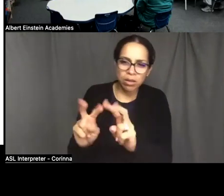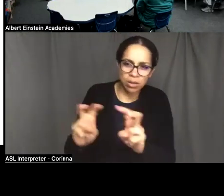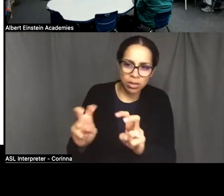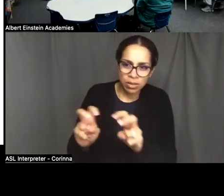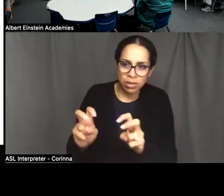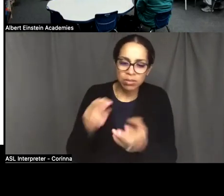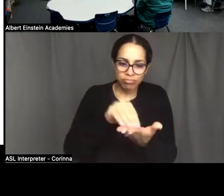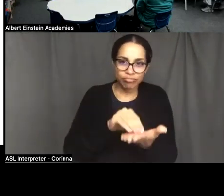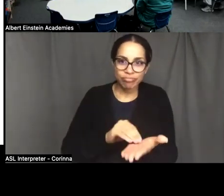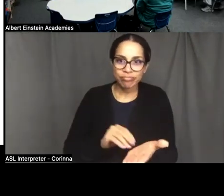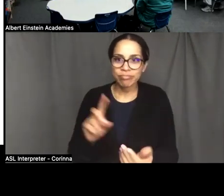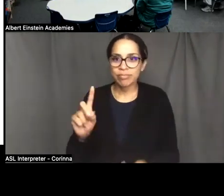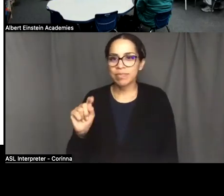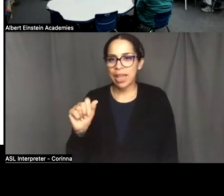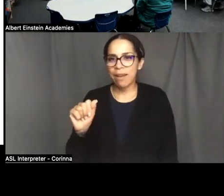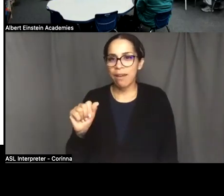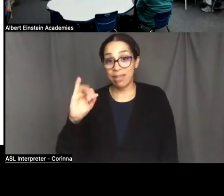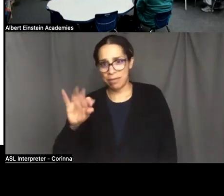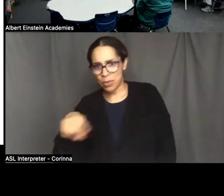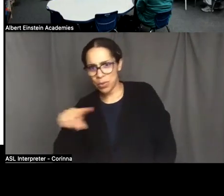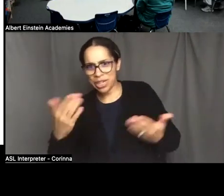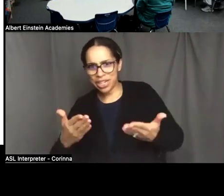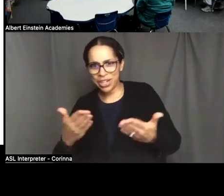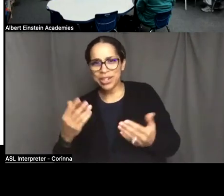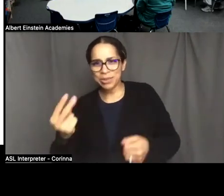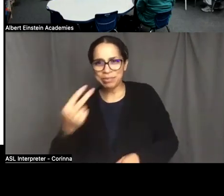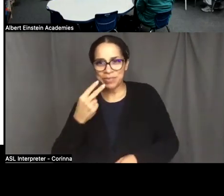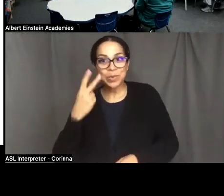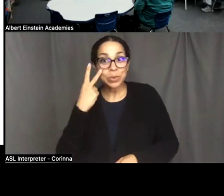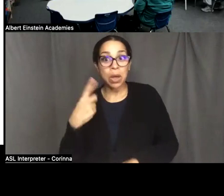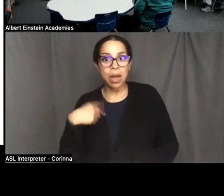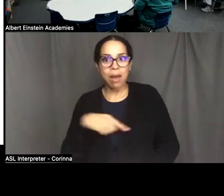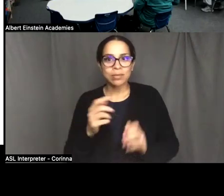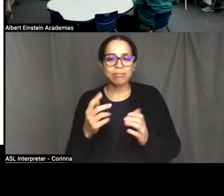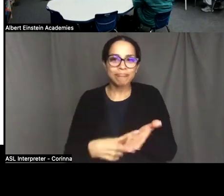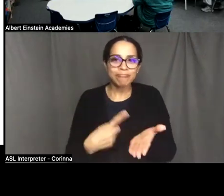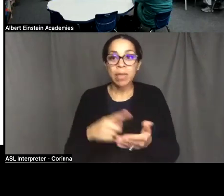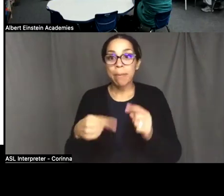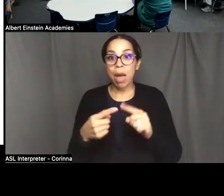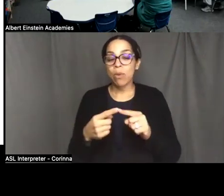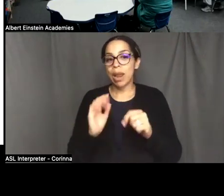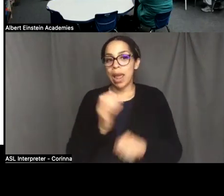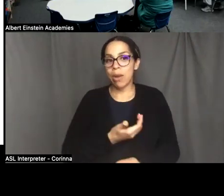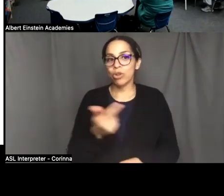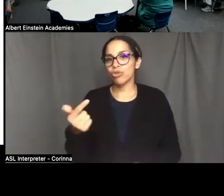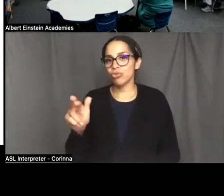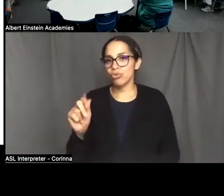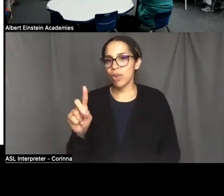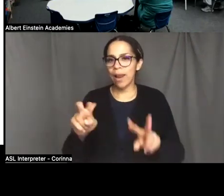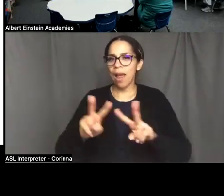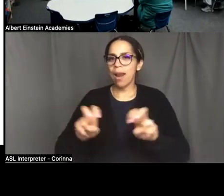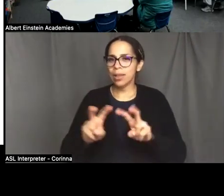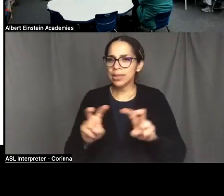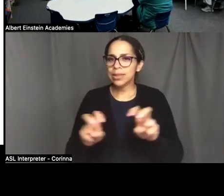you heard us talking about our data analysis, and we're really looking at the whole kindergarten grade level to see where we're at and what we need to do,